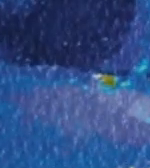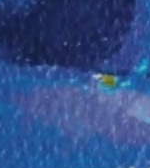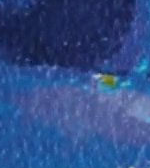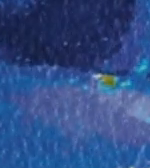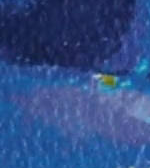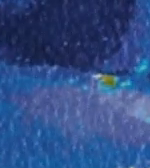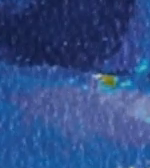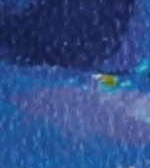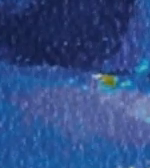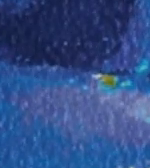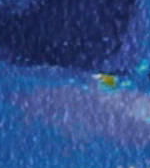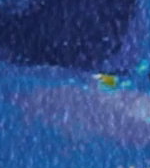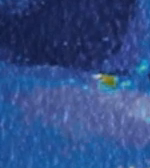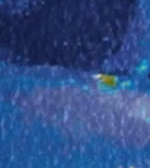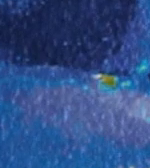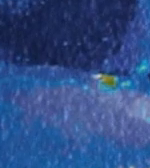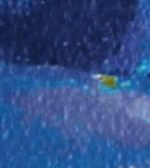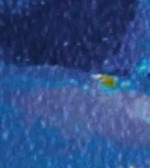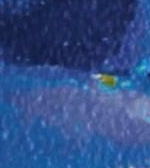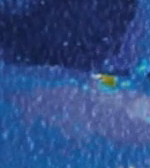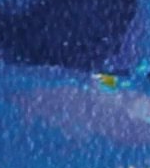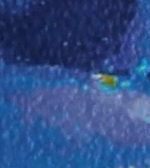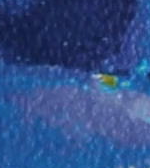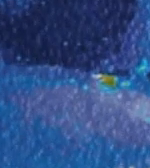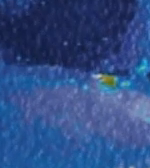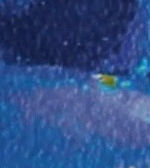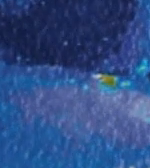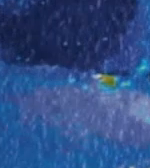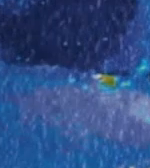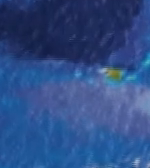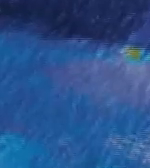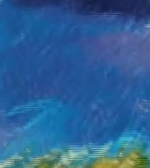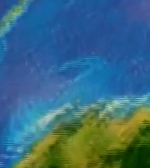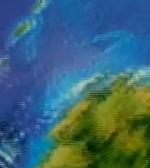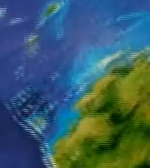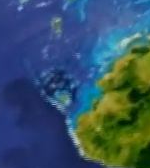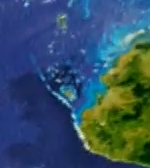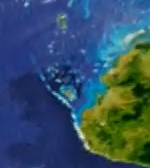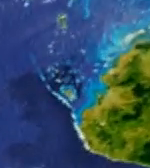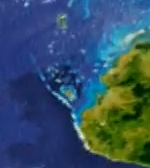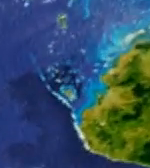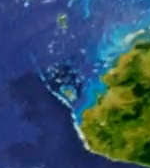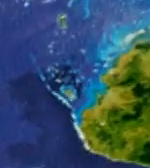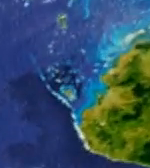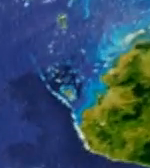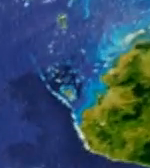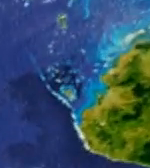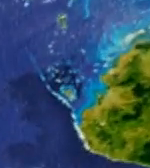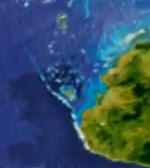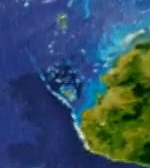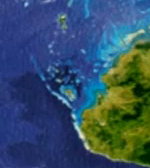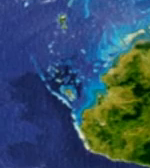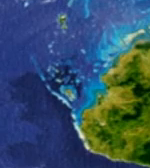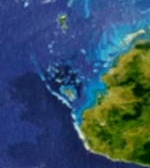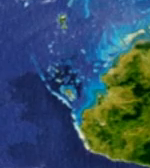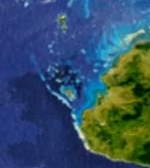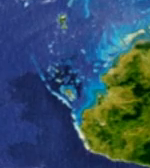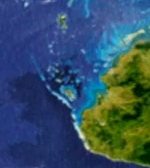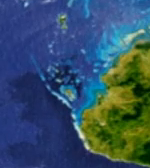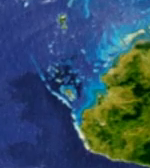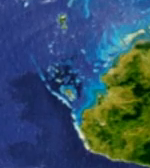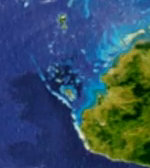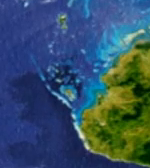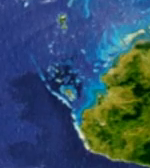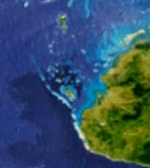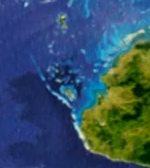And up north, thunderstorms are forecast for later this evening. At sea, northeasterly winds 10 to 15 knots,